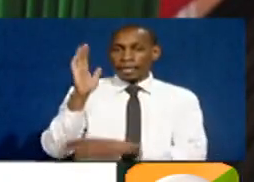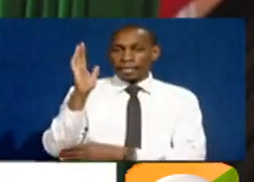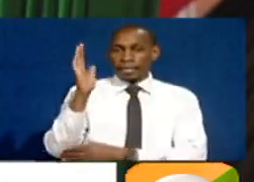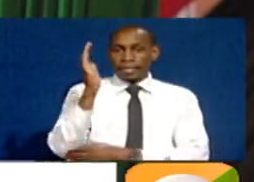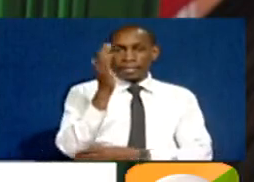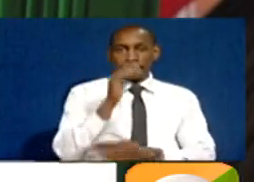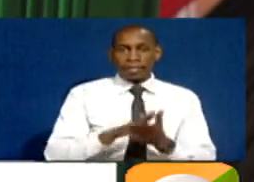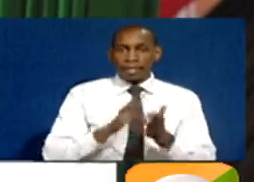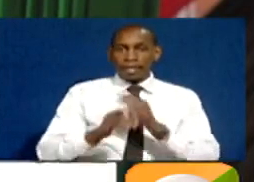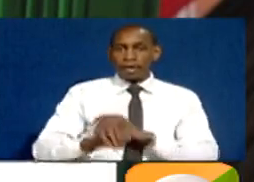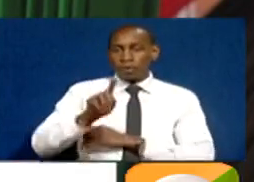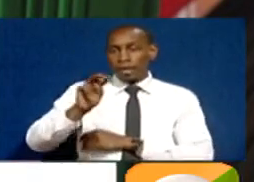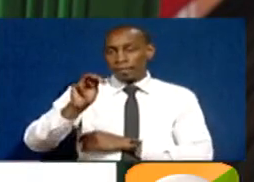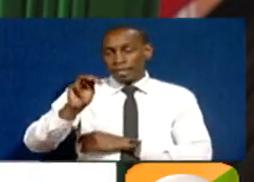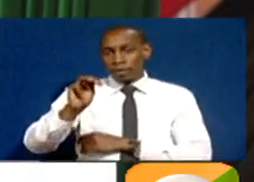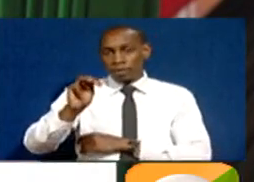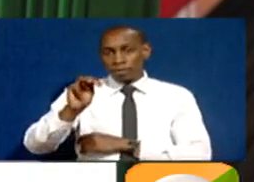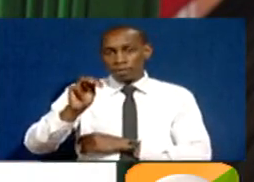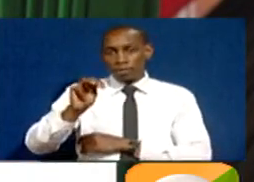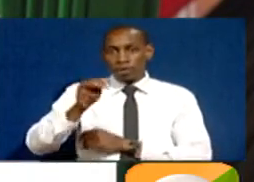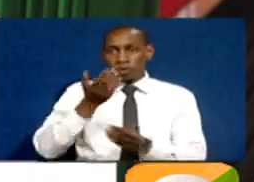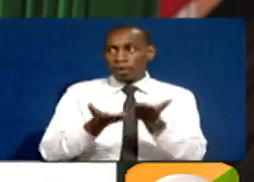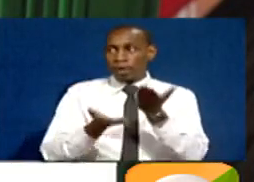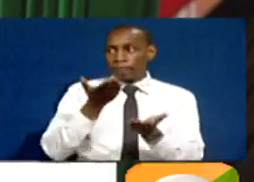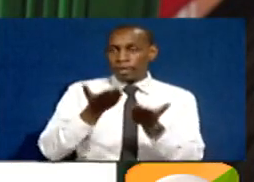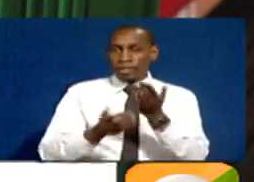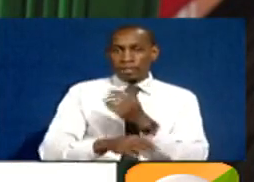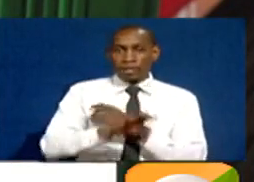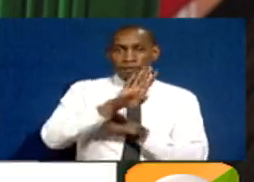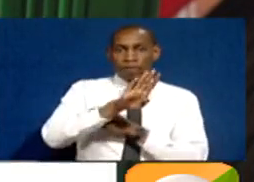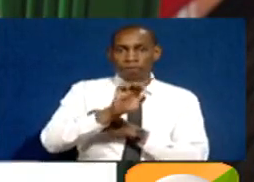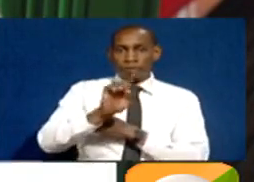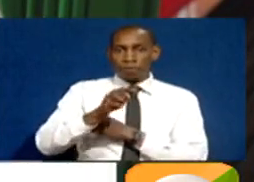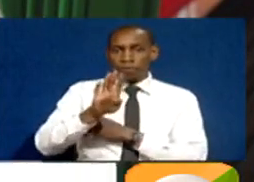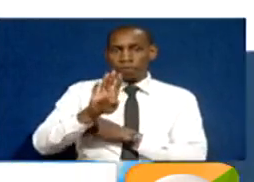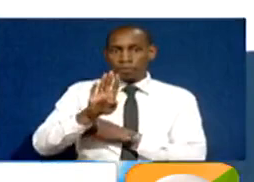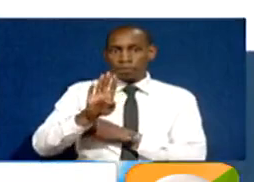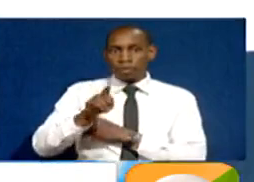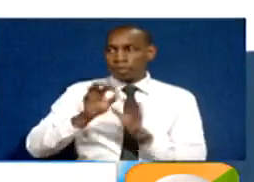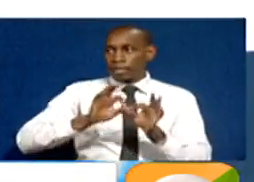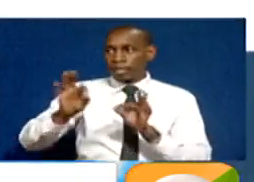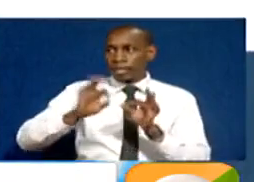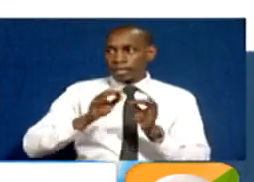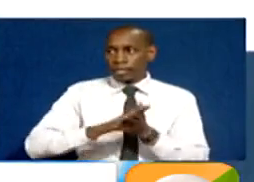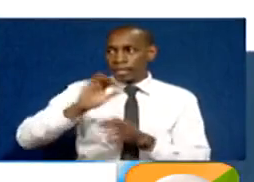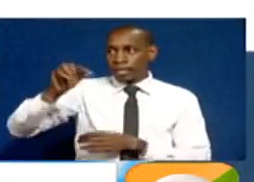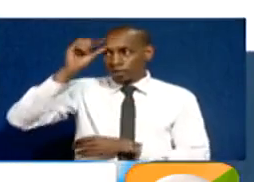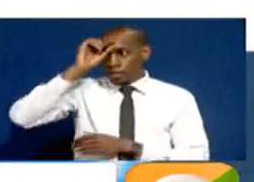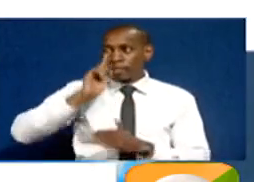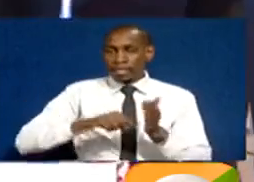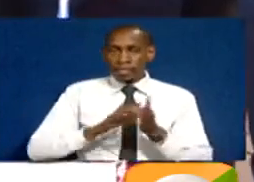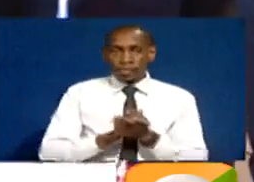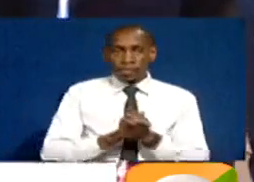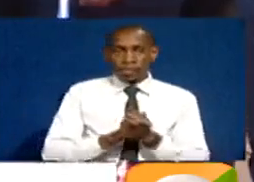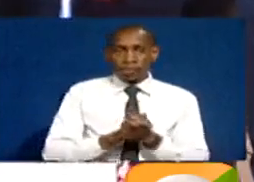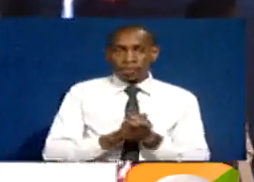by almost close to 1 million, in an average of close to 2,000 hectares of land. The county government says the move is